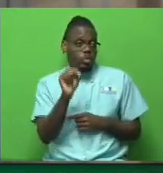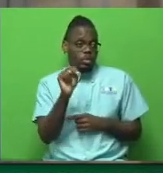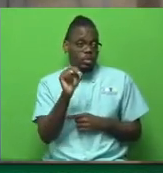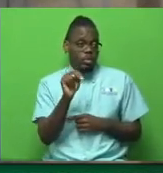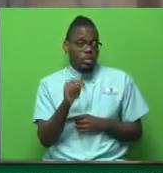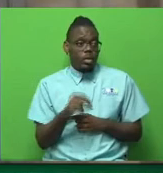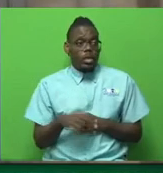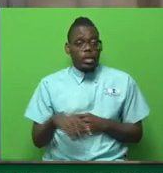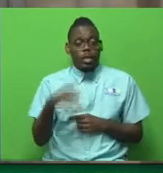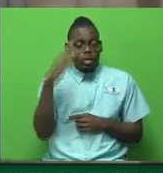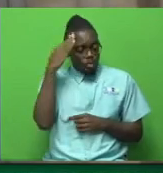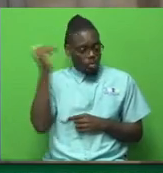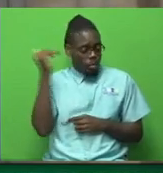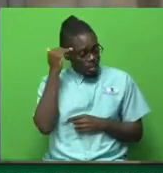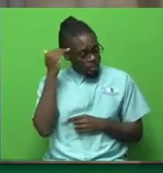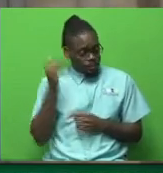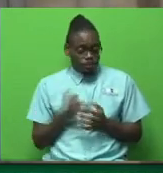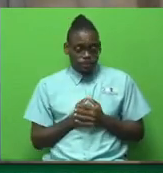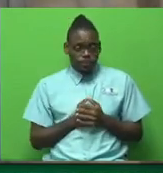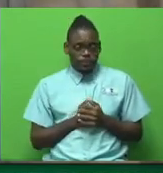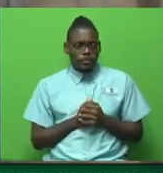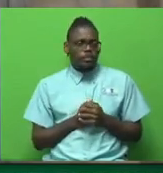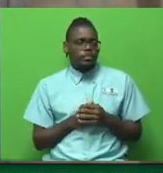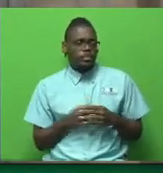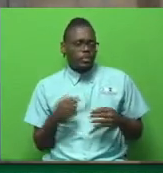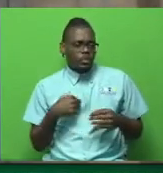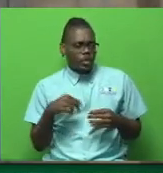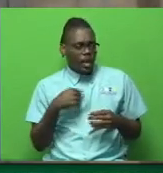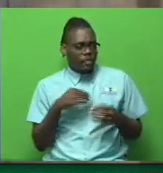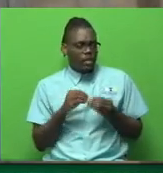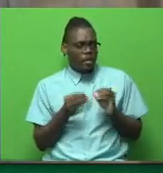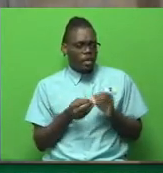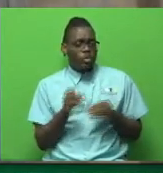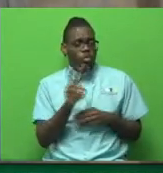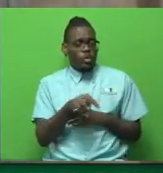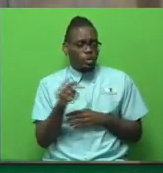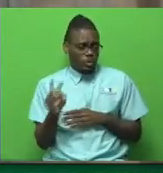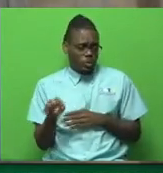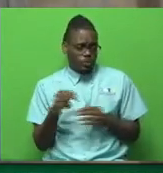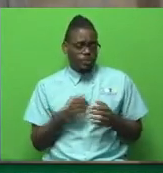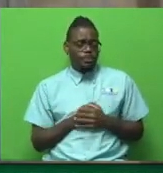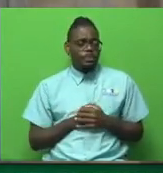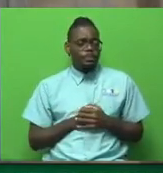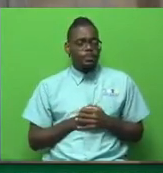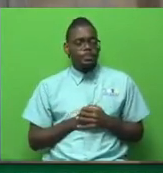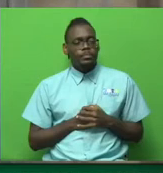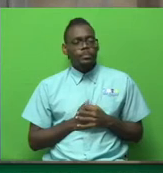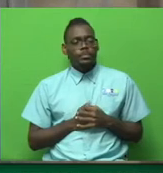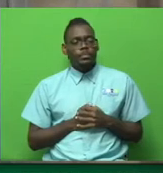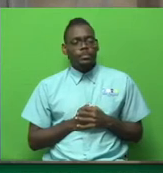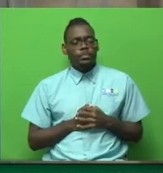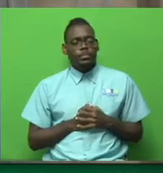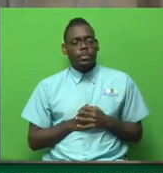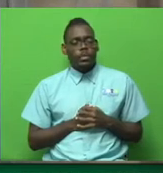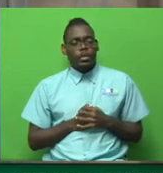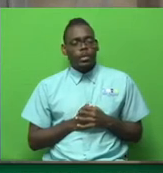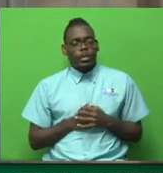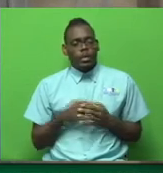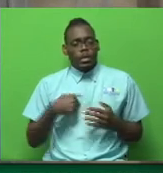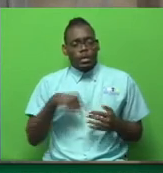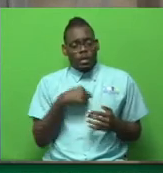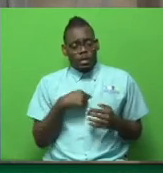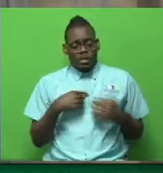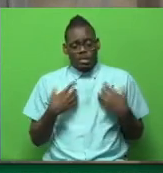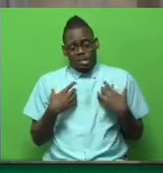right we are number 22 from the bottom of the list Deputy speaker our health infrastructure was totally